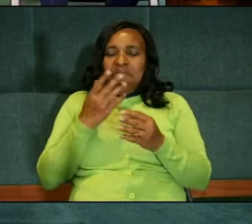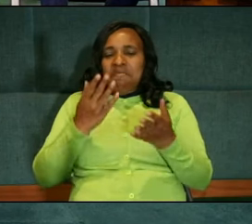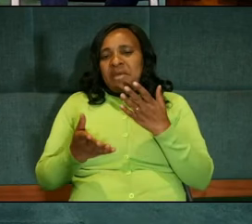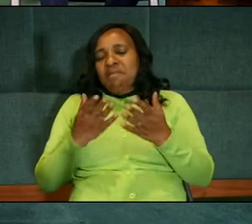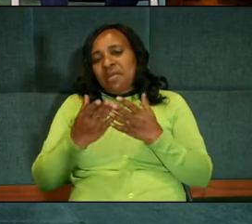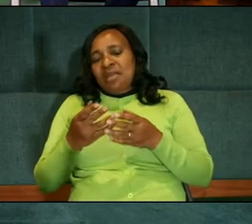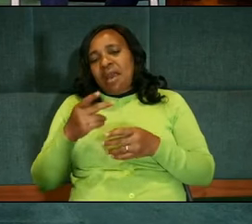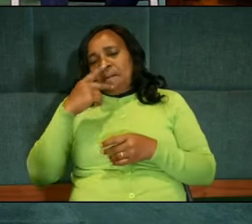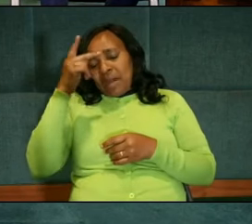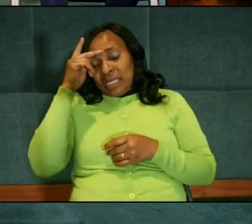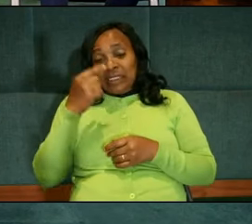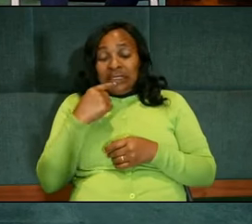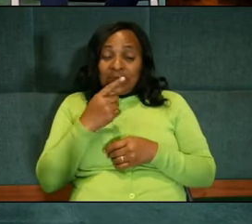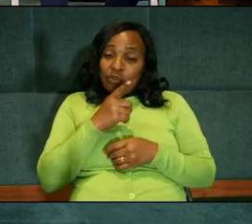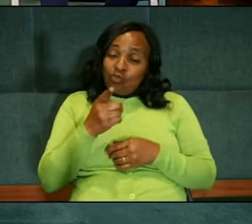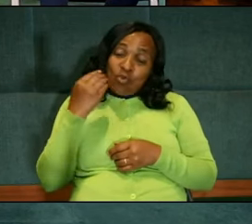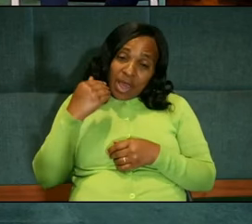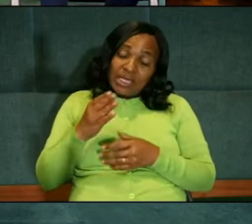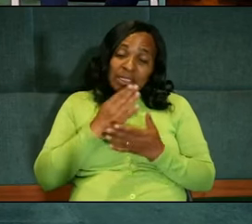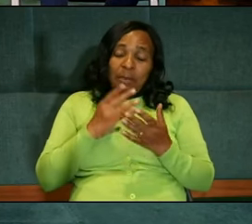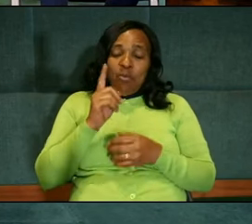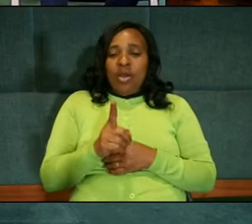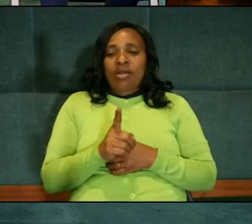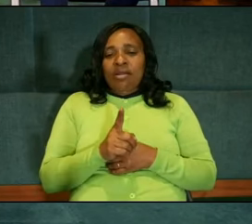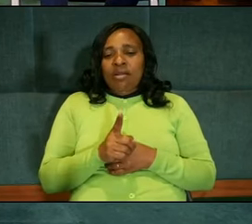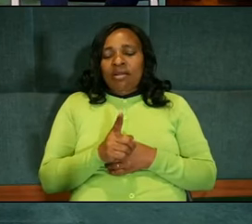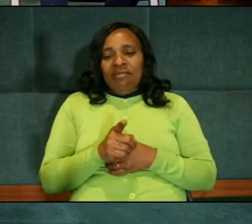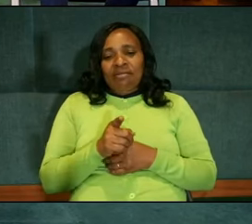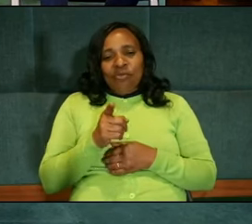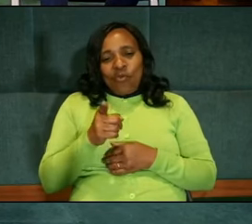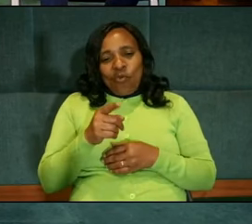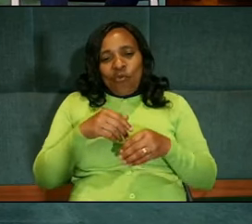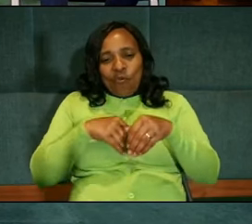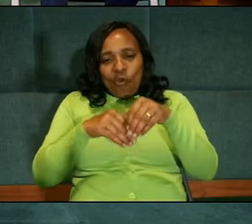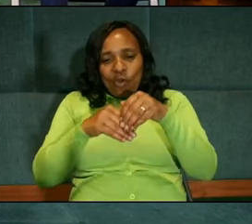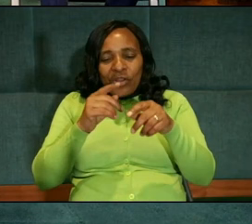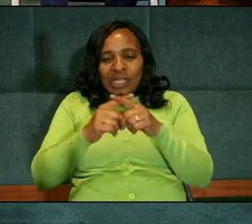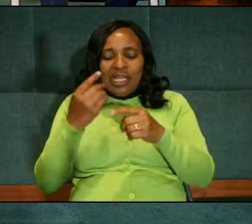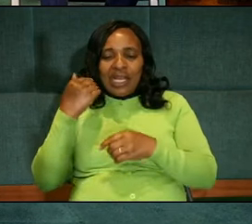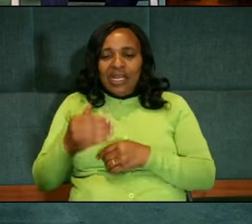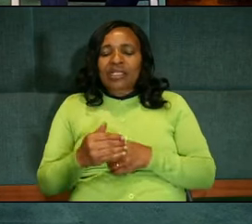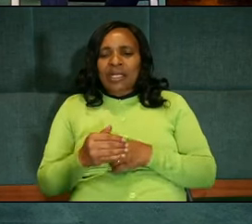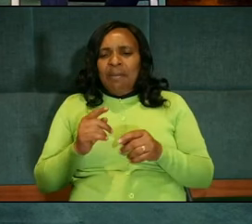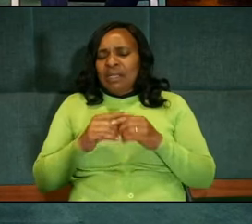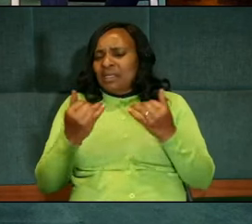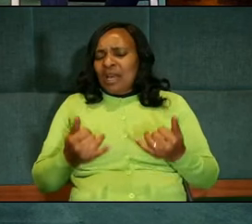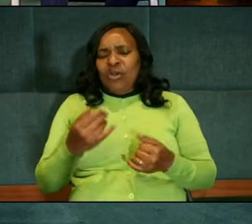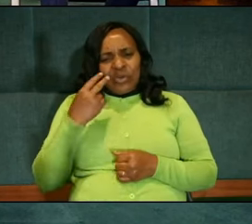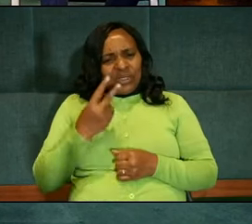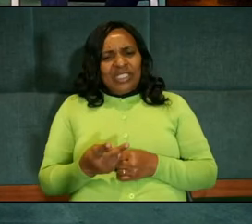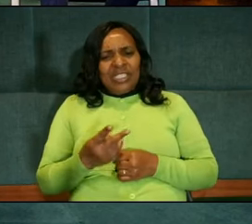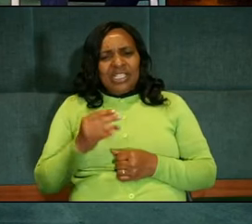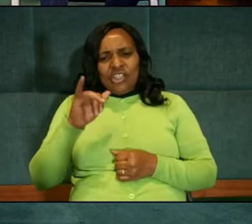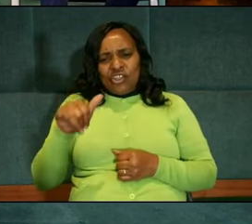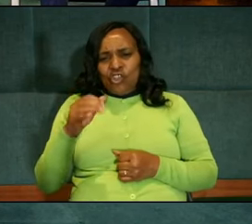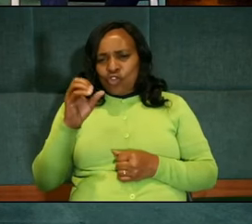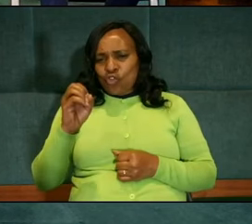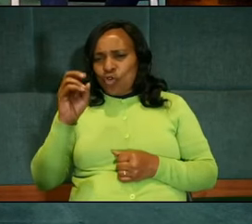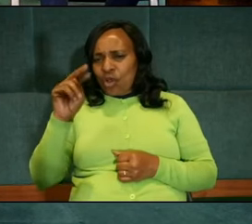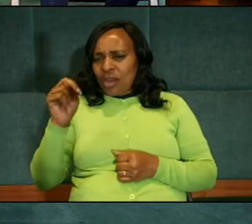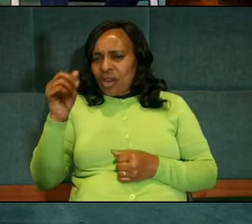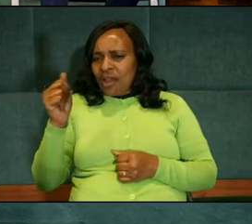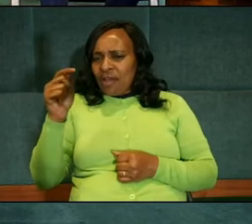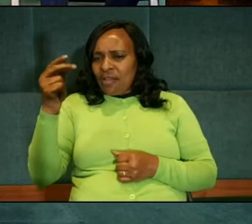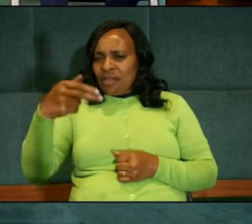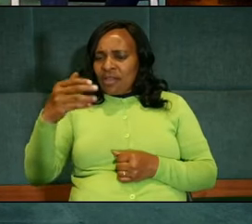probably a parent tells you, hate someone, you know, you follow through and you hate. But we see here, Jonathan goes beyond